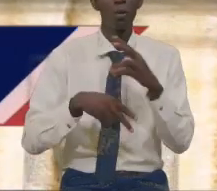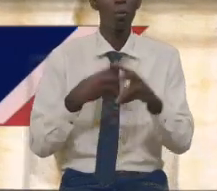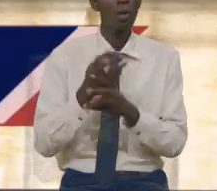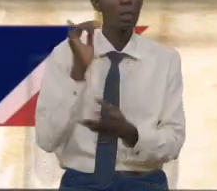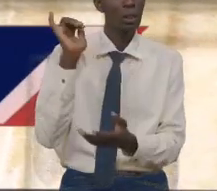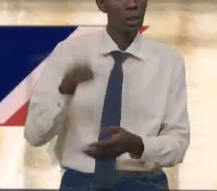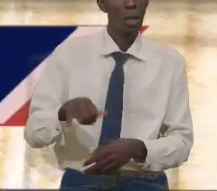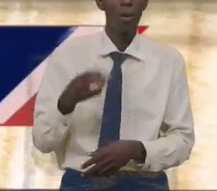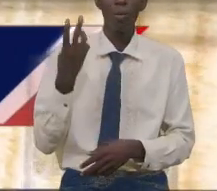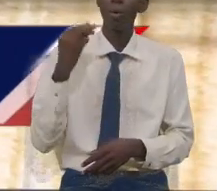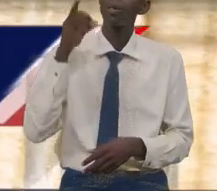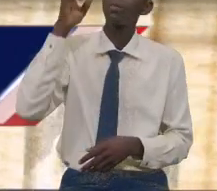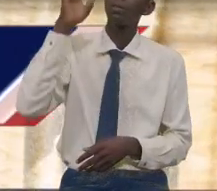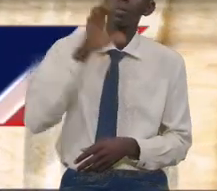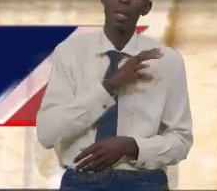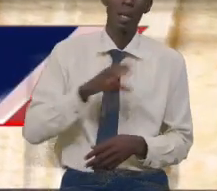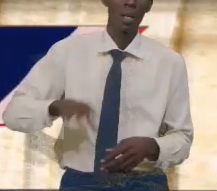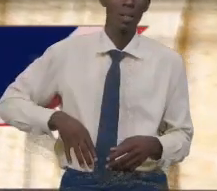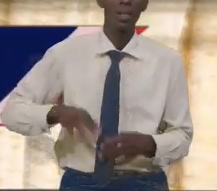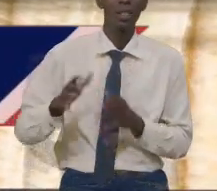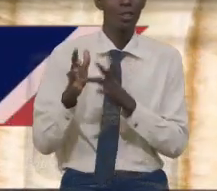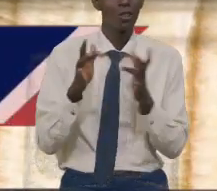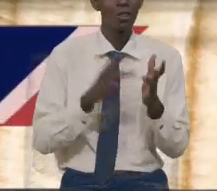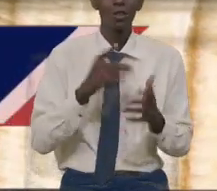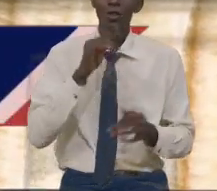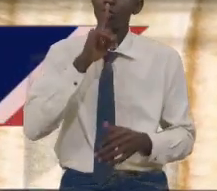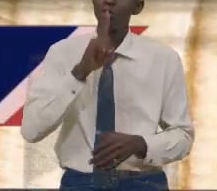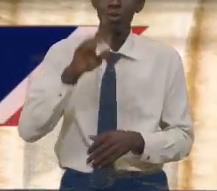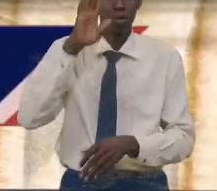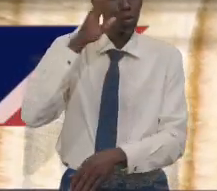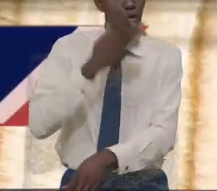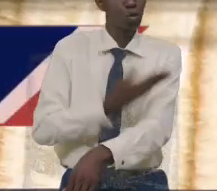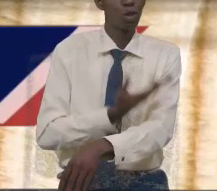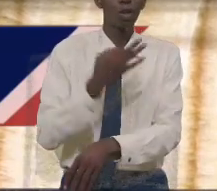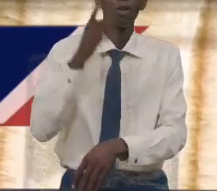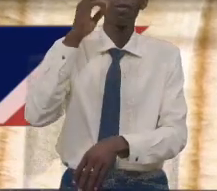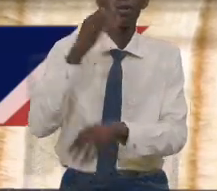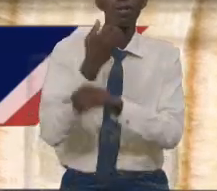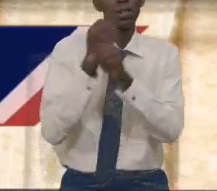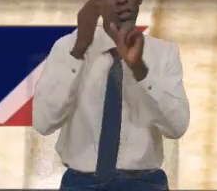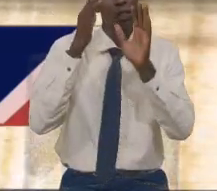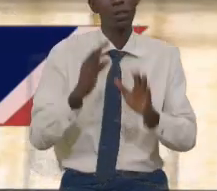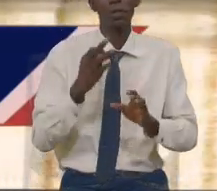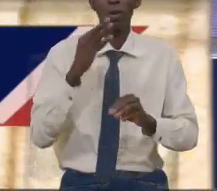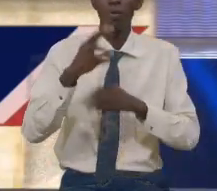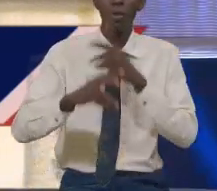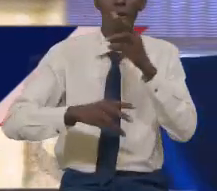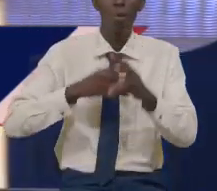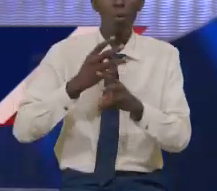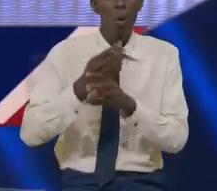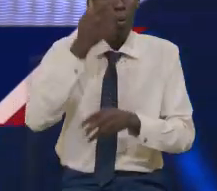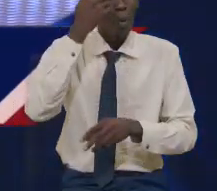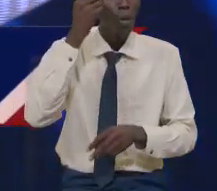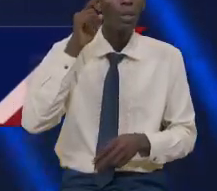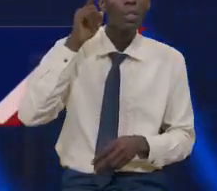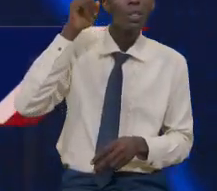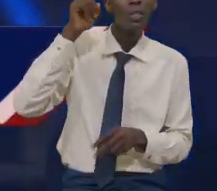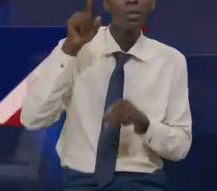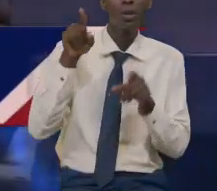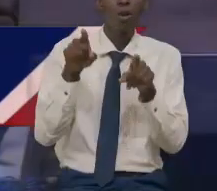Christ, that's Jesus, the very Son of God and the Savior of the world, because he